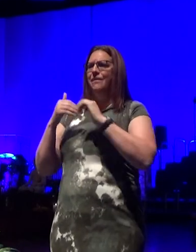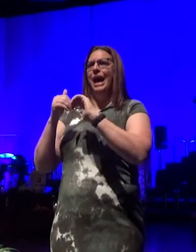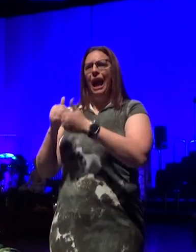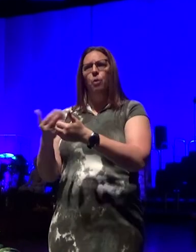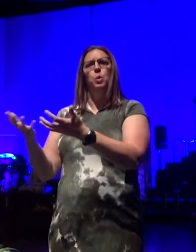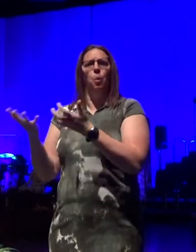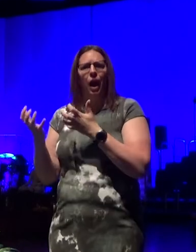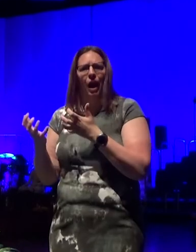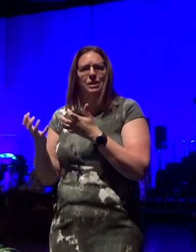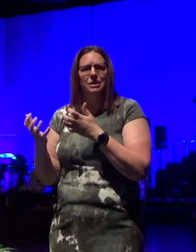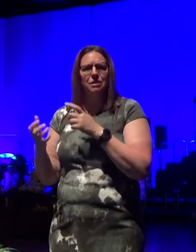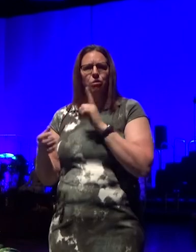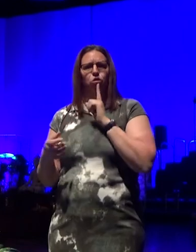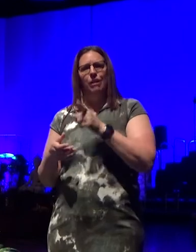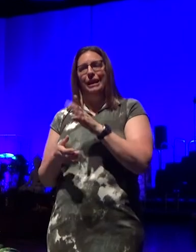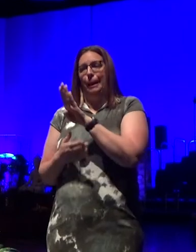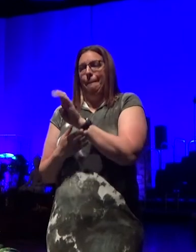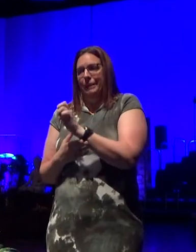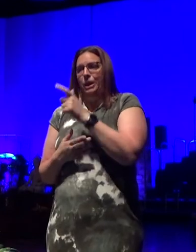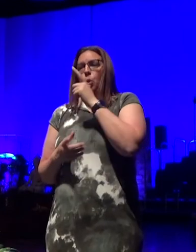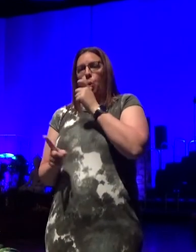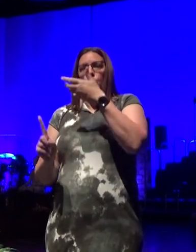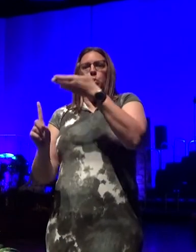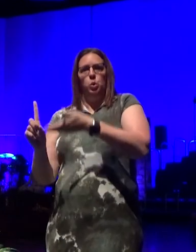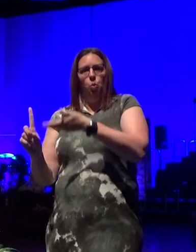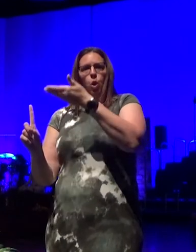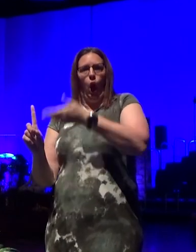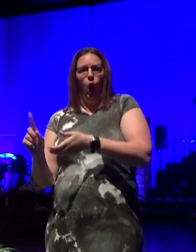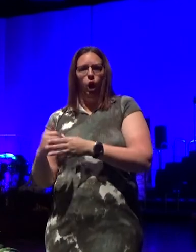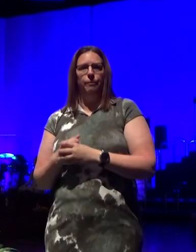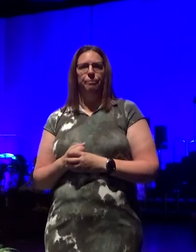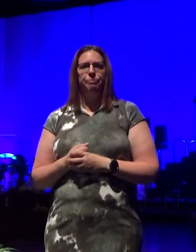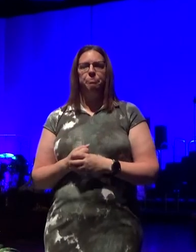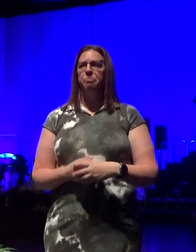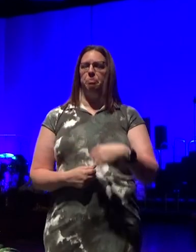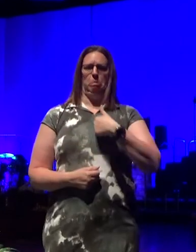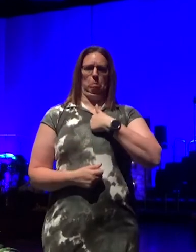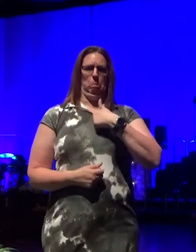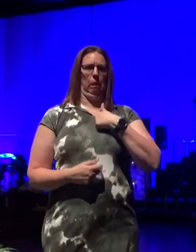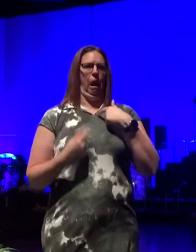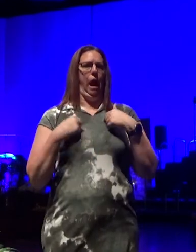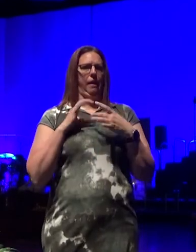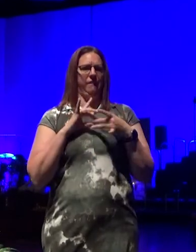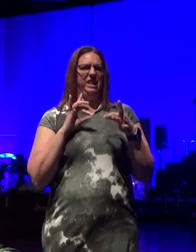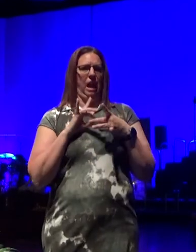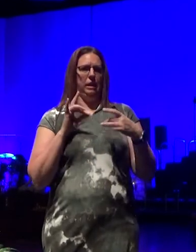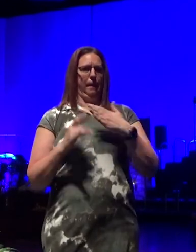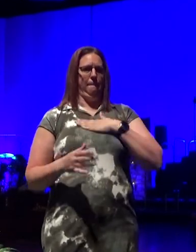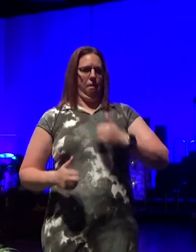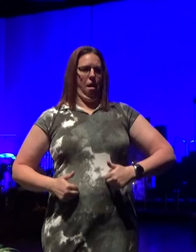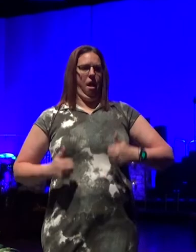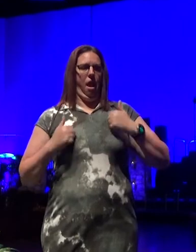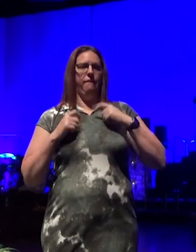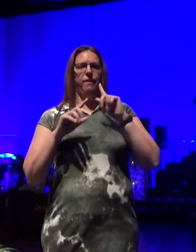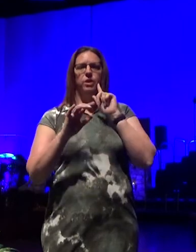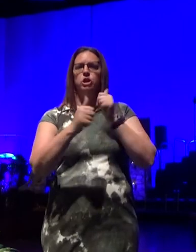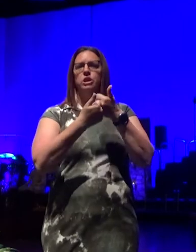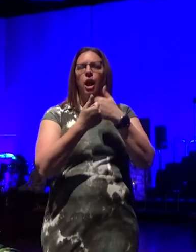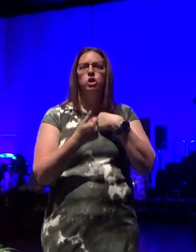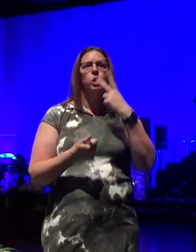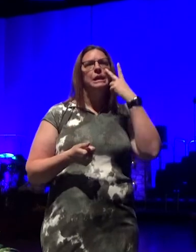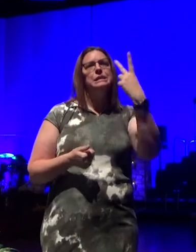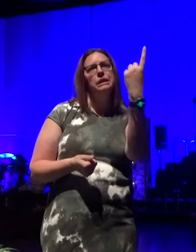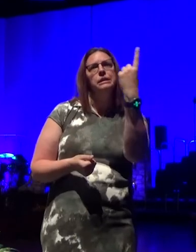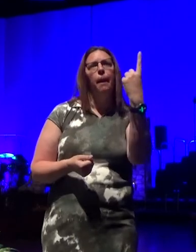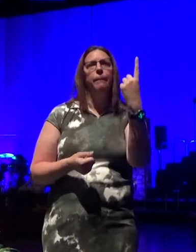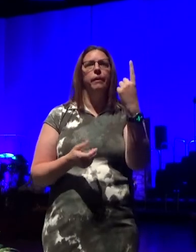are. I have a little saying in my life when there's a challenge going on or I see something bad on the news,